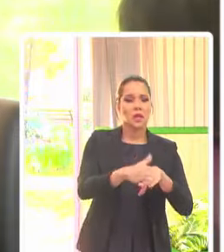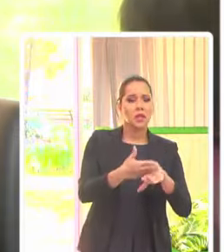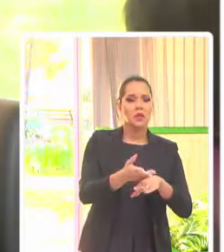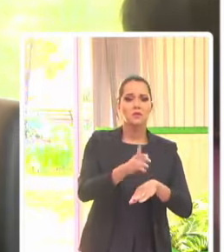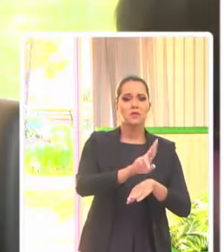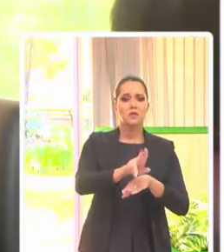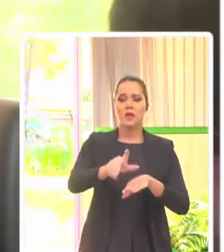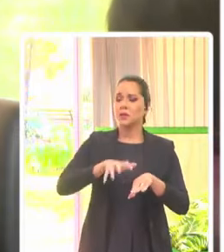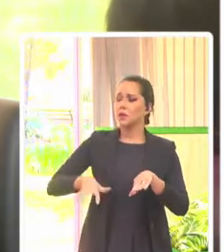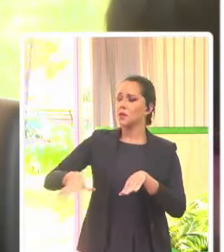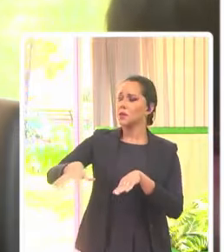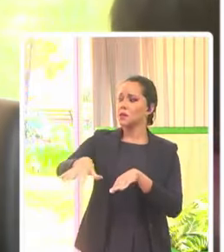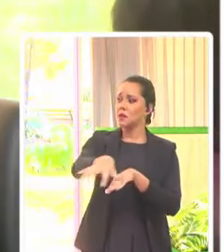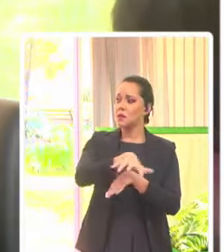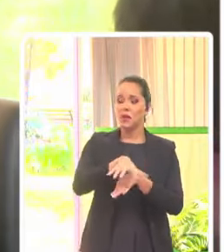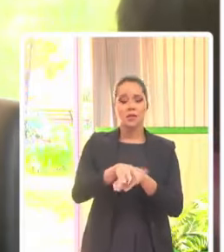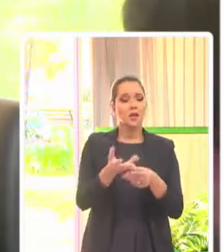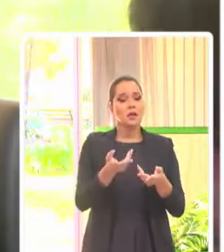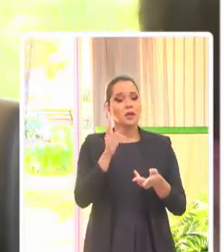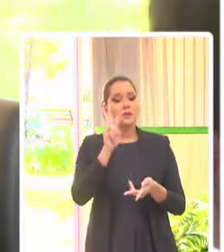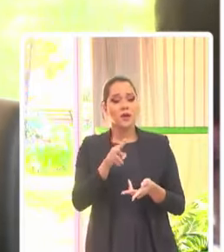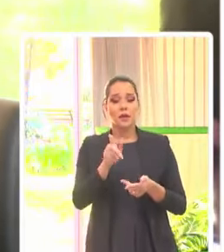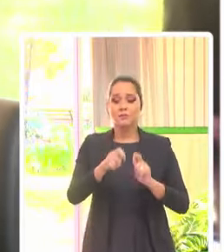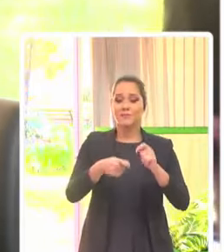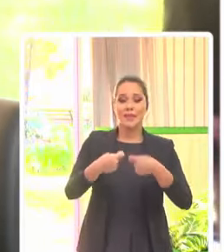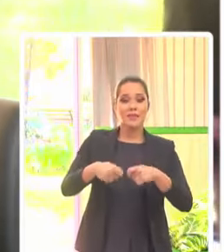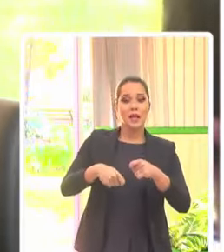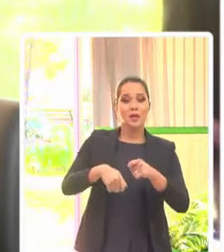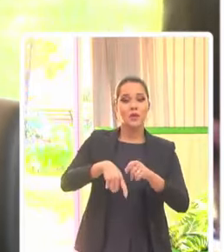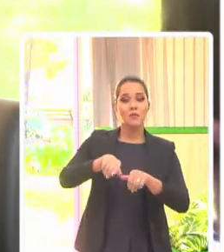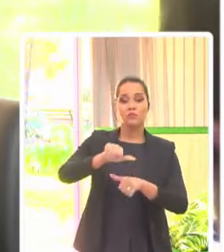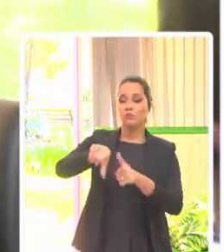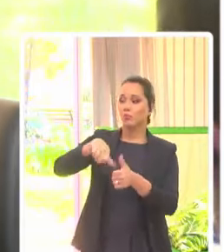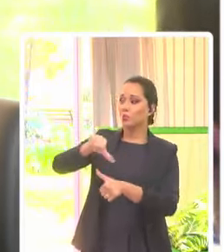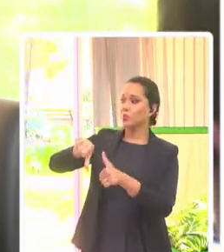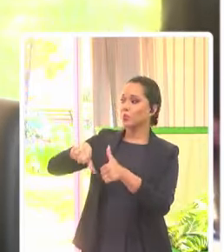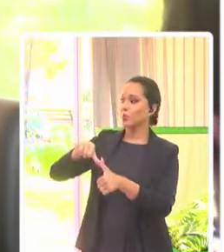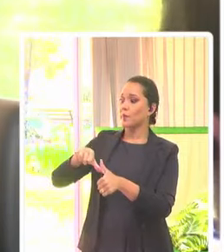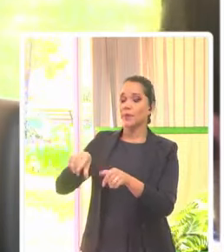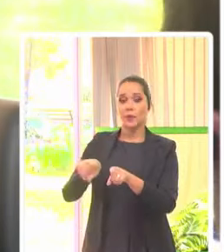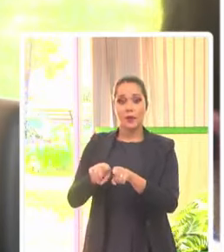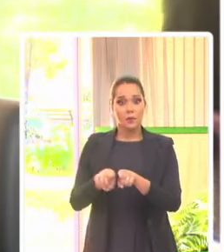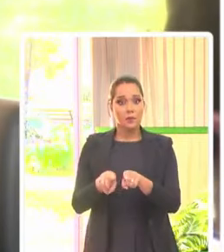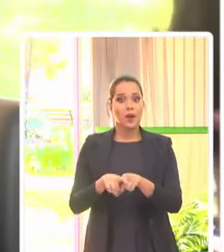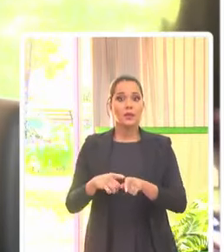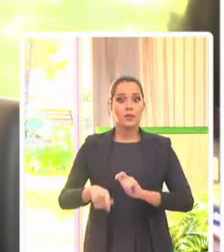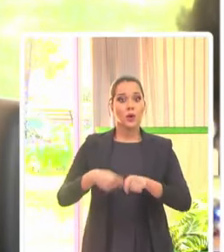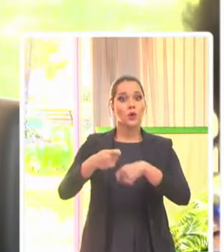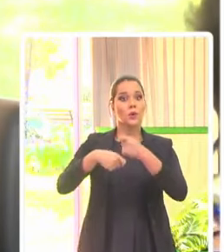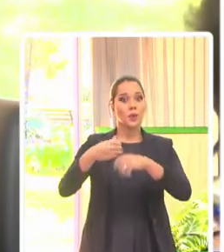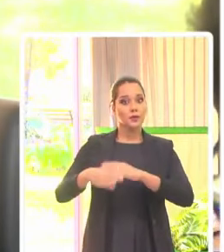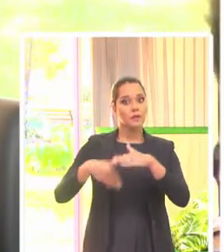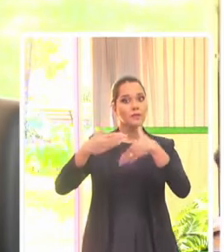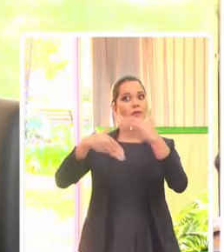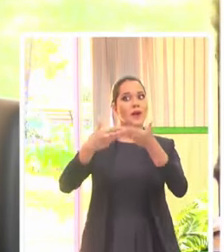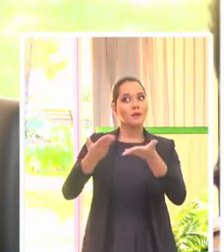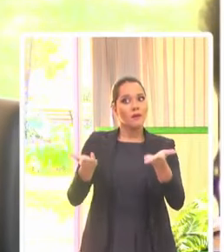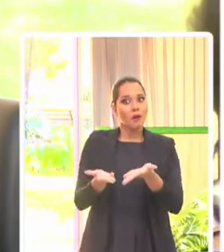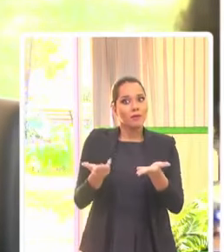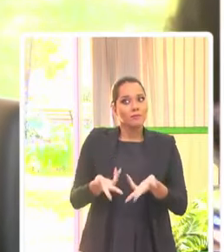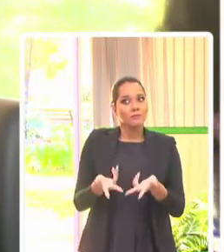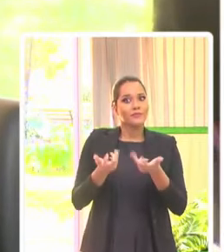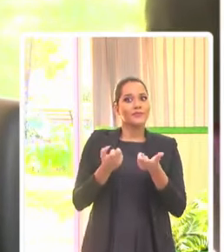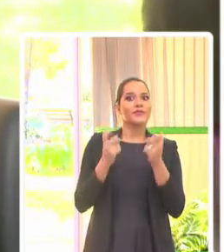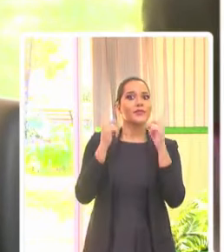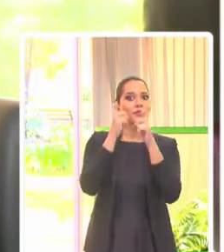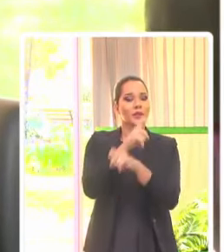different. But it's still very, even these very advanced economies are struggling with that challenge. In the US, it was